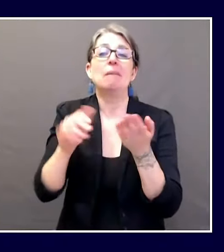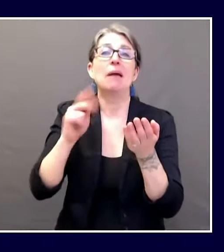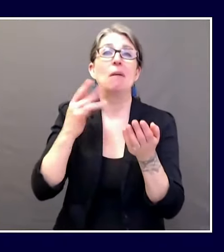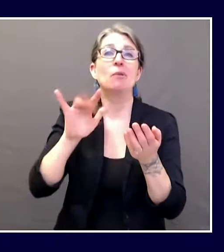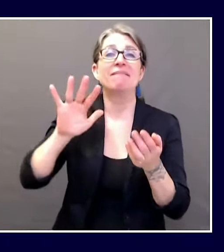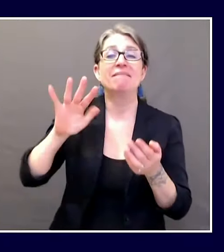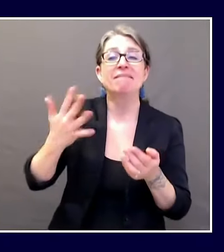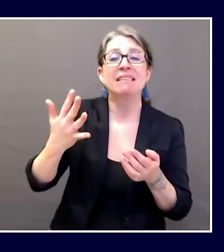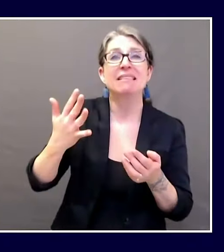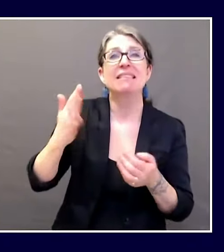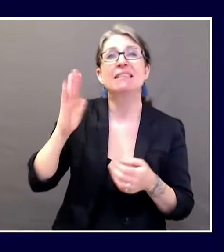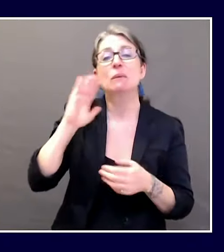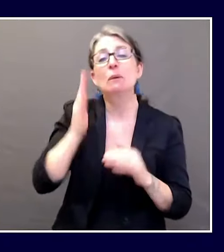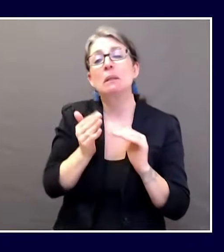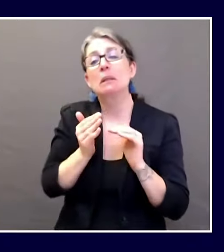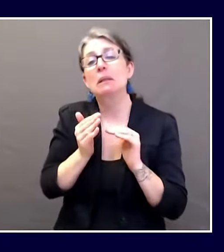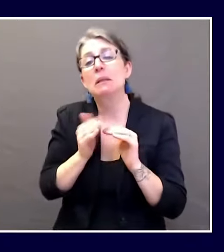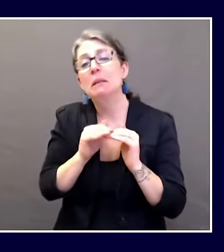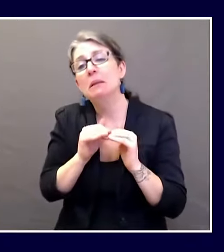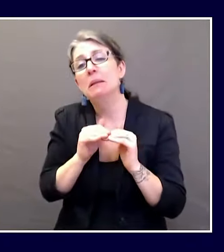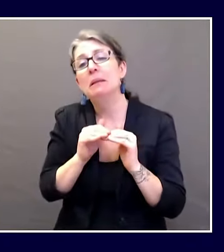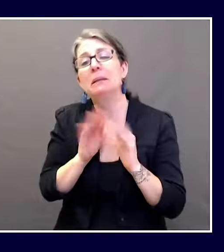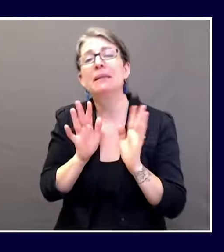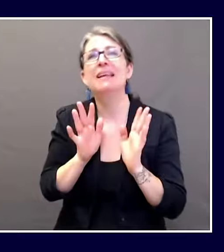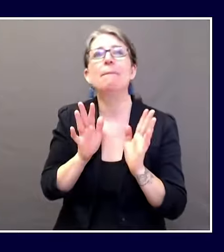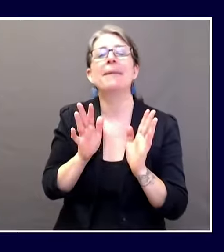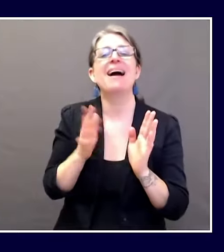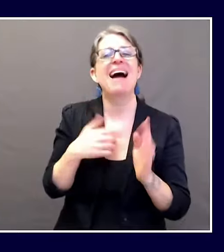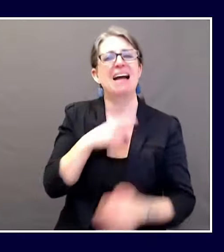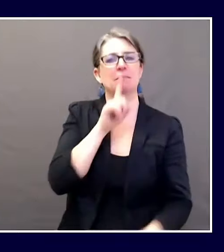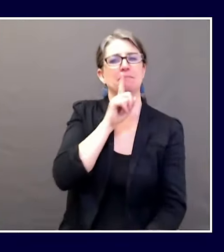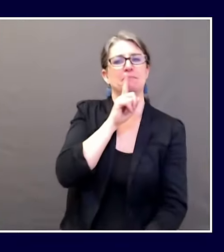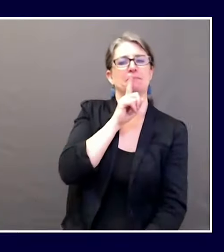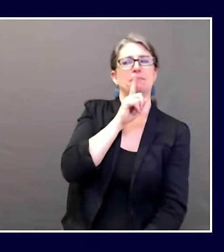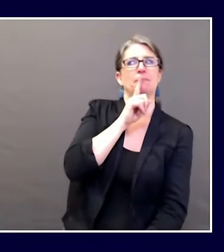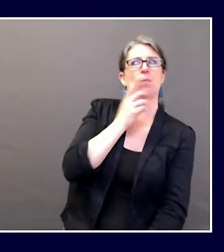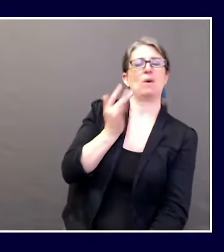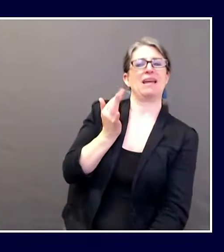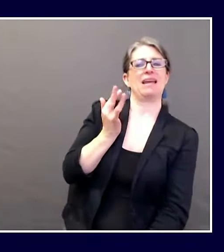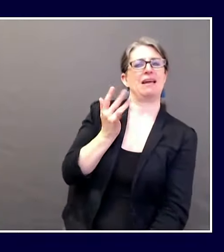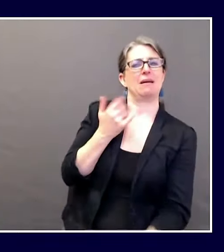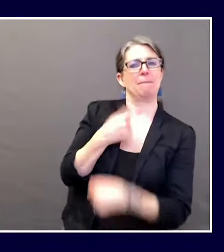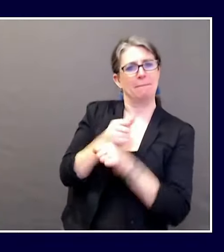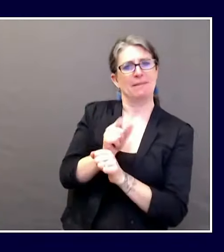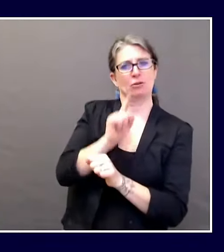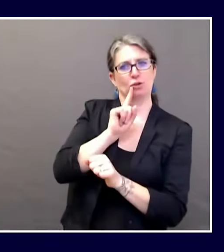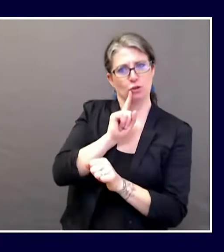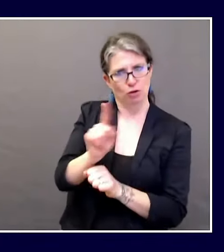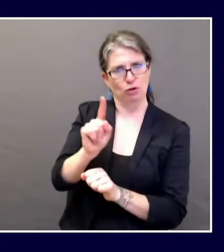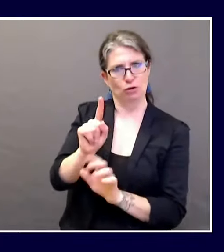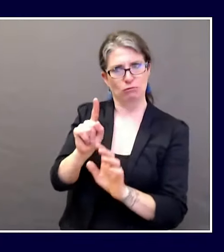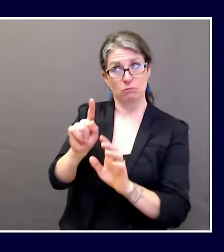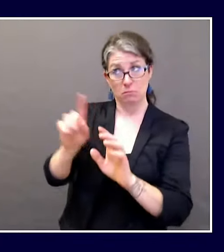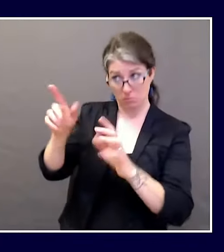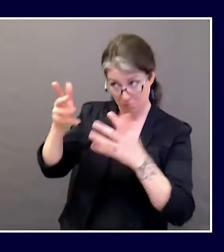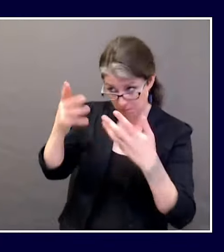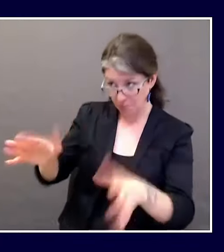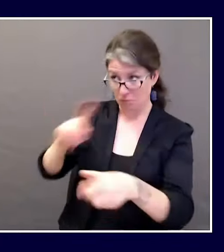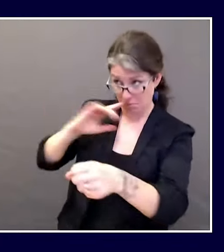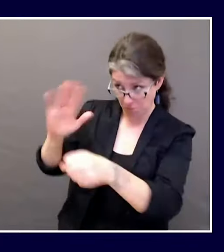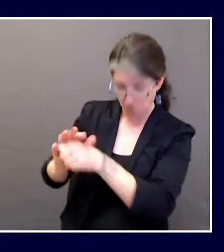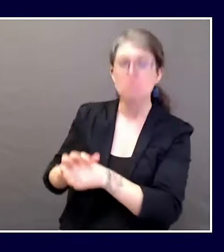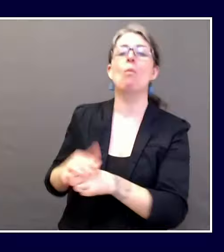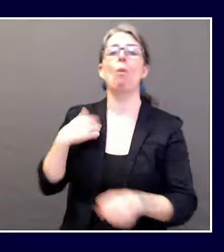in our dashboard that we share with the CDC and Operation Warp Speed, I'll believe it when I